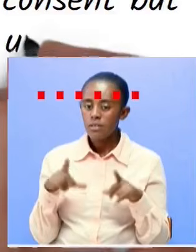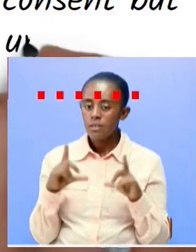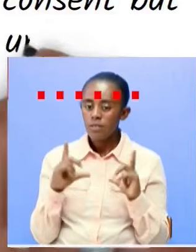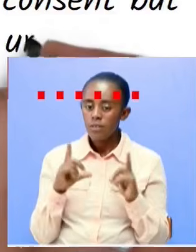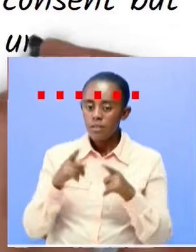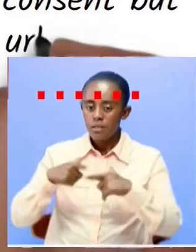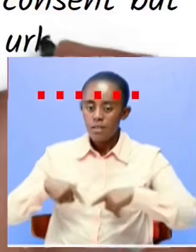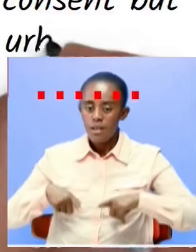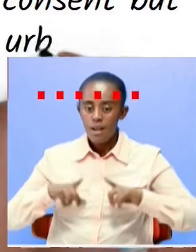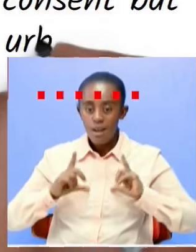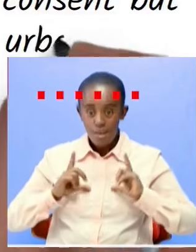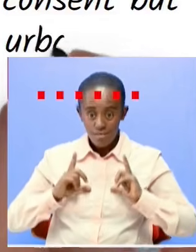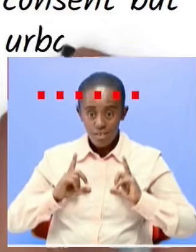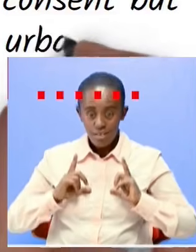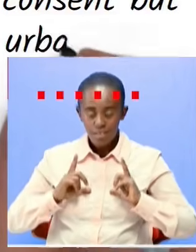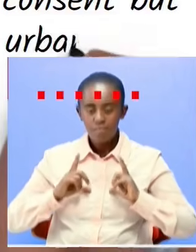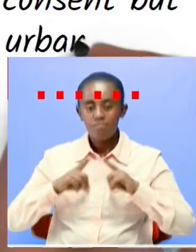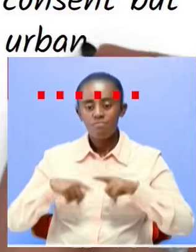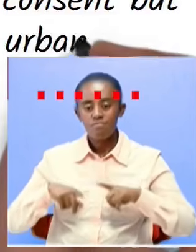living